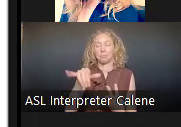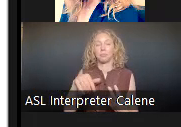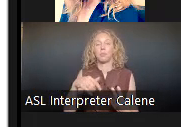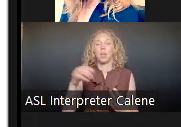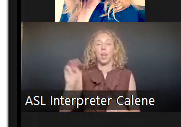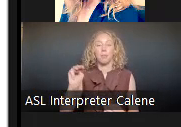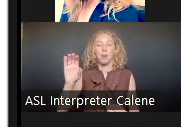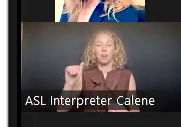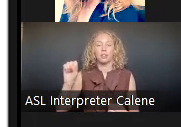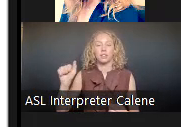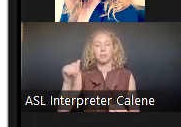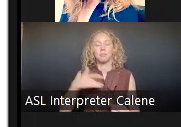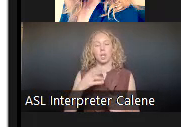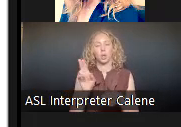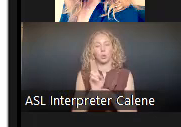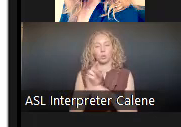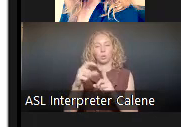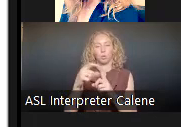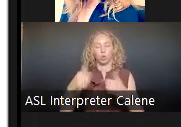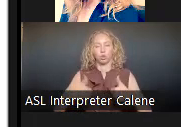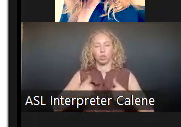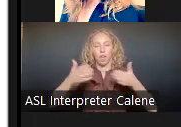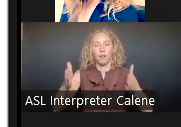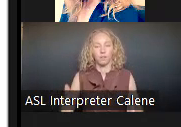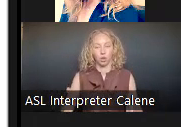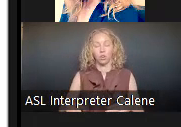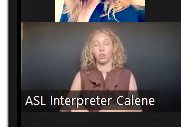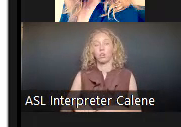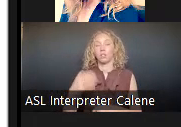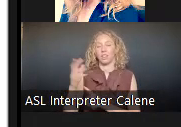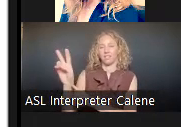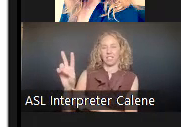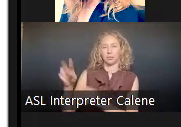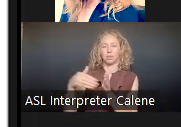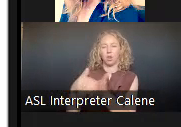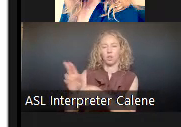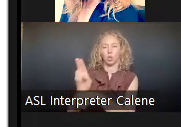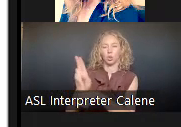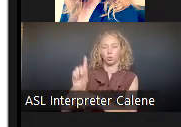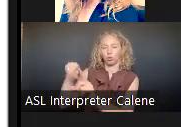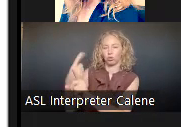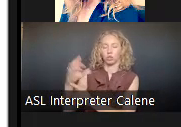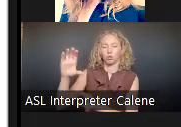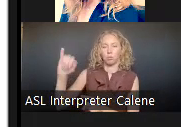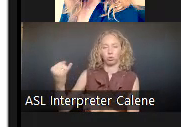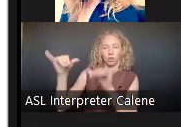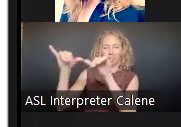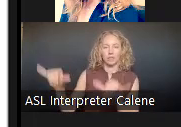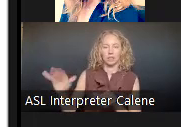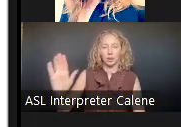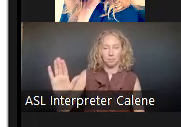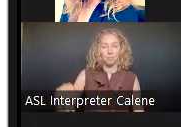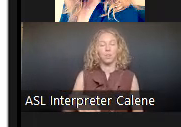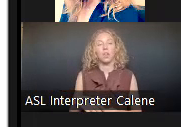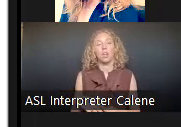does tend to use the word survivor because victim is often used in just the criminal justice sense,